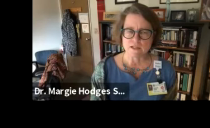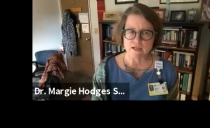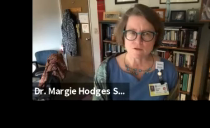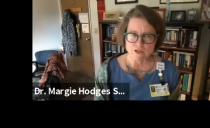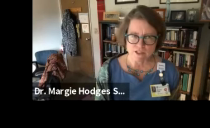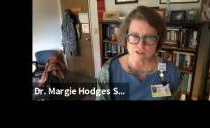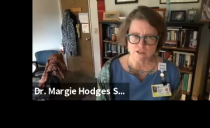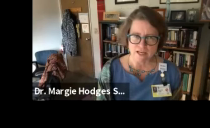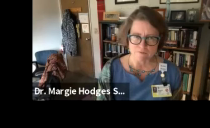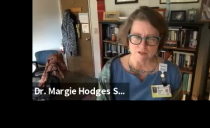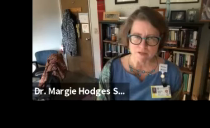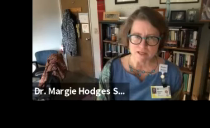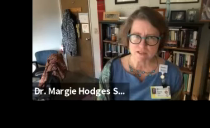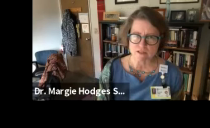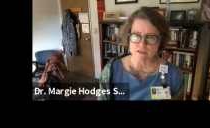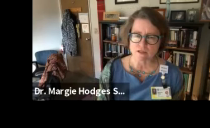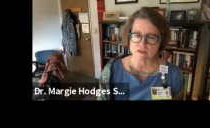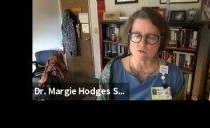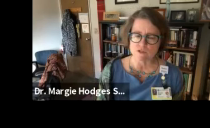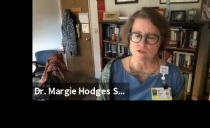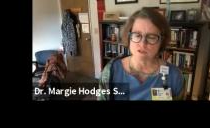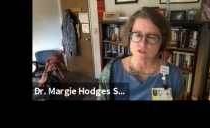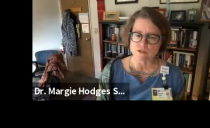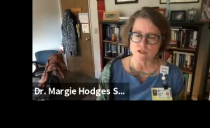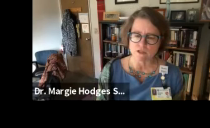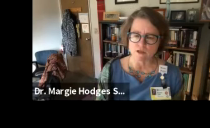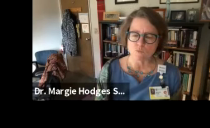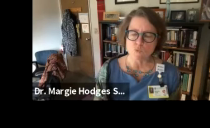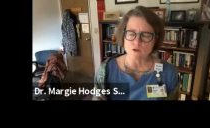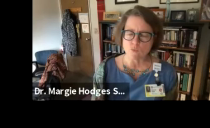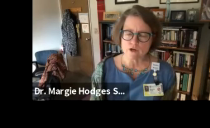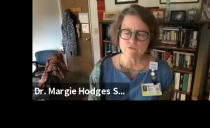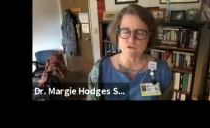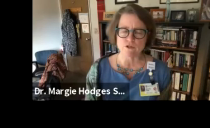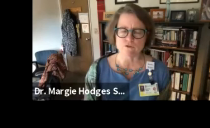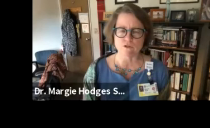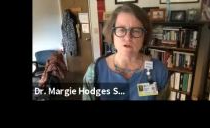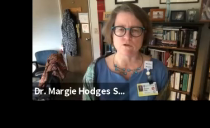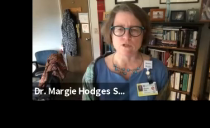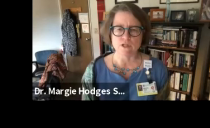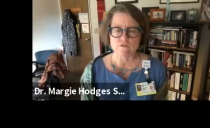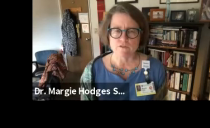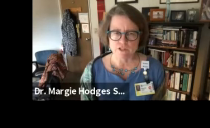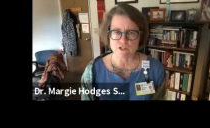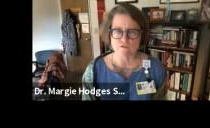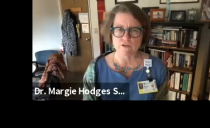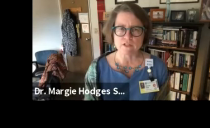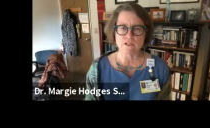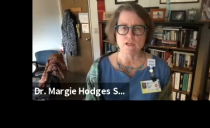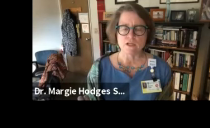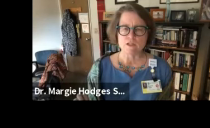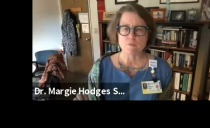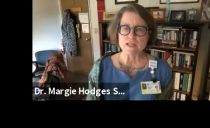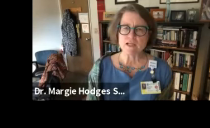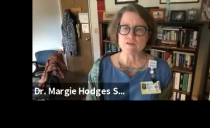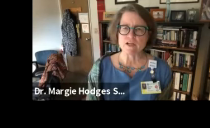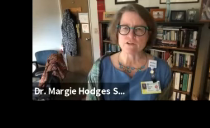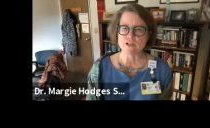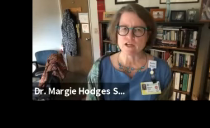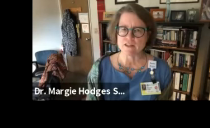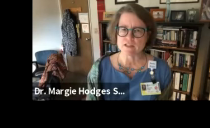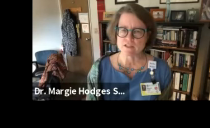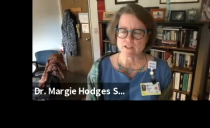at the Rochester Academy of Medicine, there was a wonderful donor, local physician funded the beginning